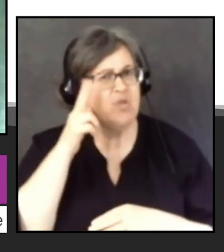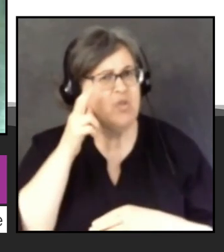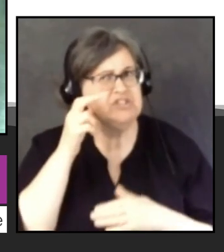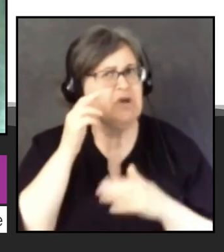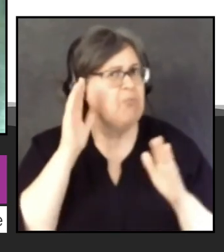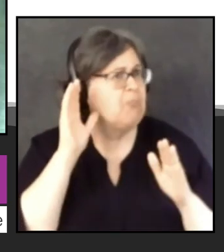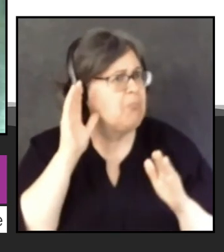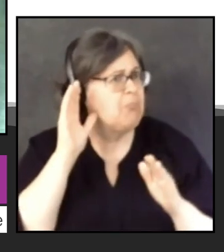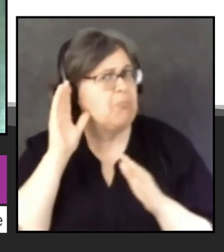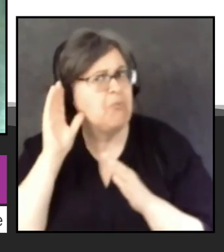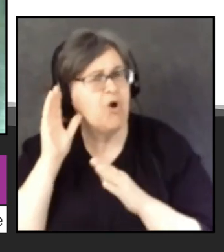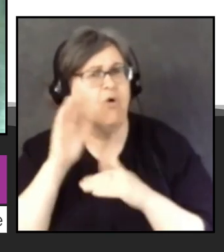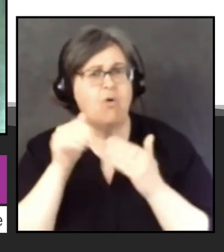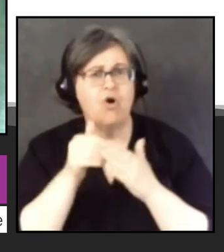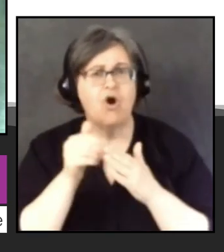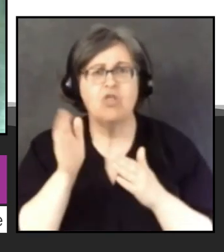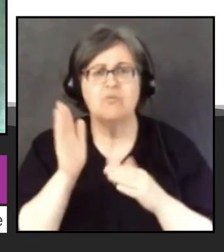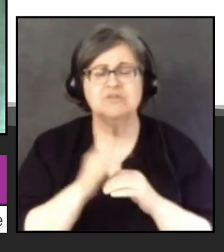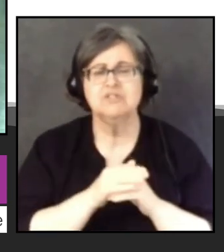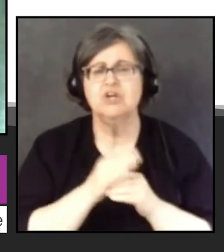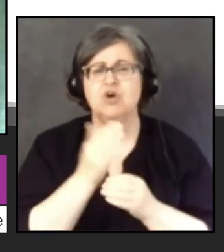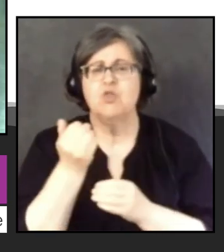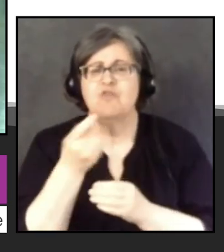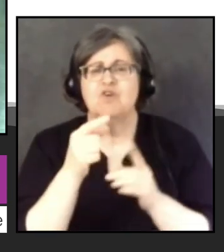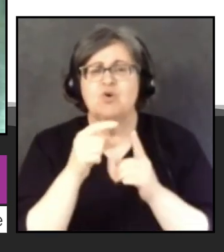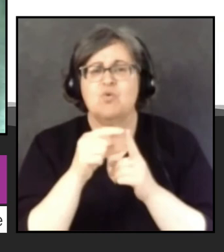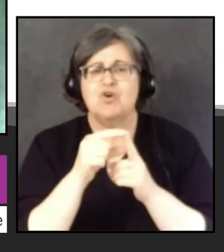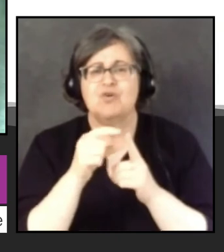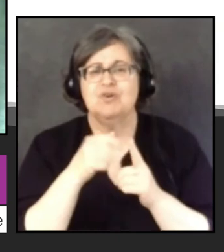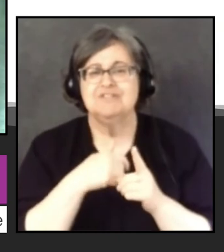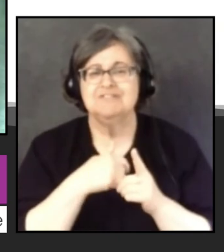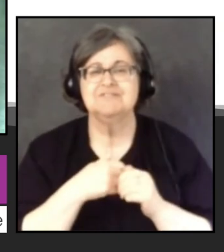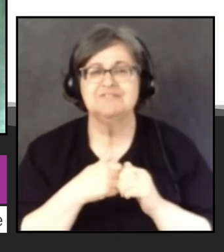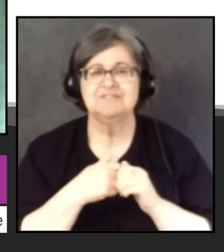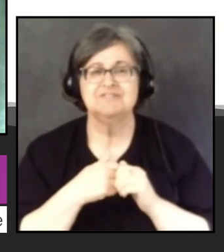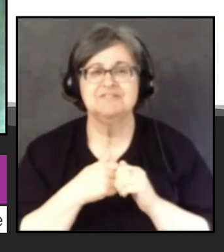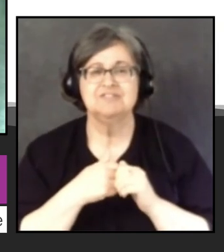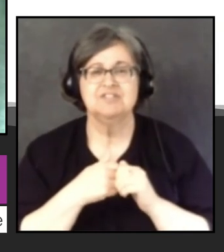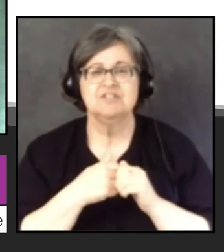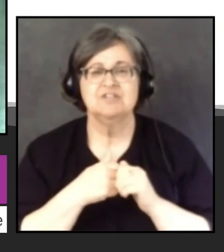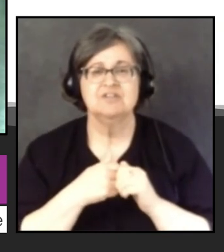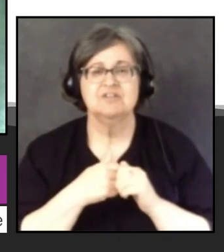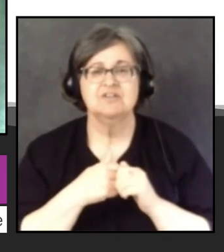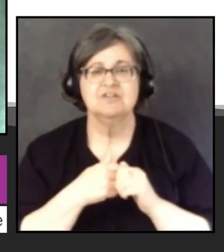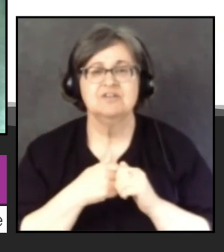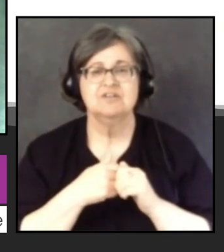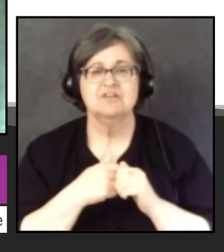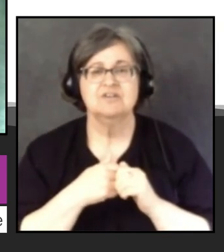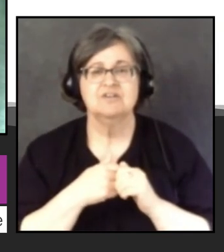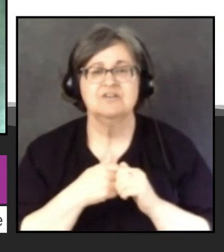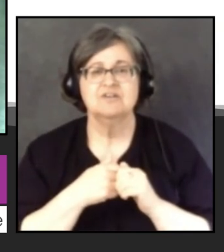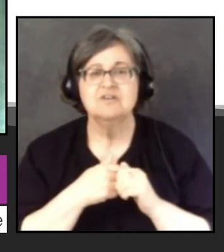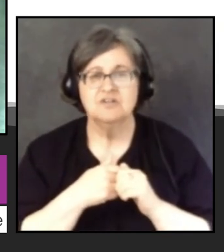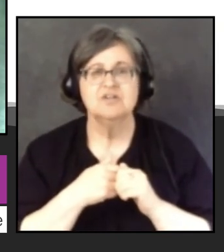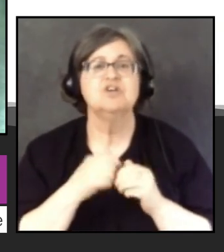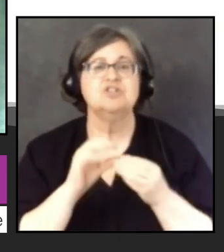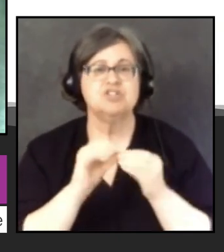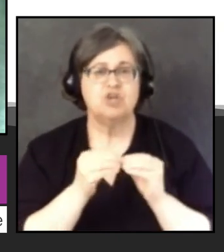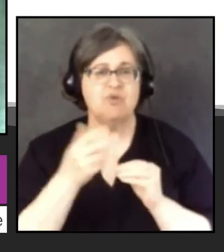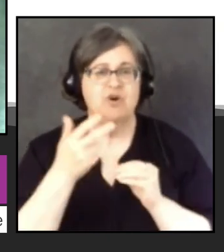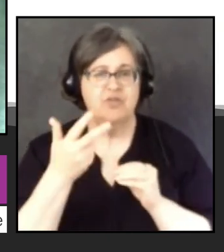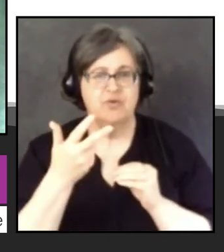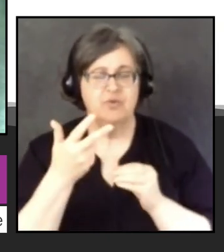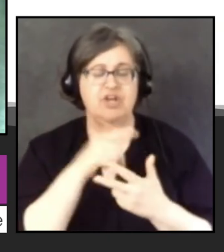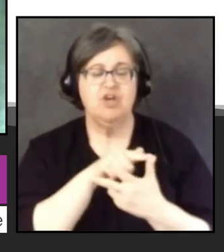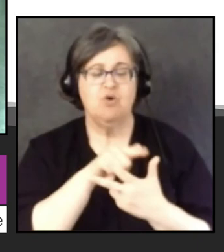of the presentations, there were a few words. I always use the number three to hold with me. And so